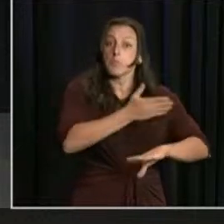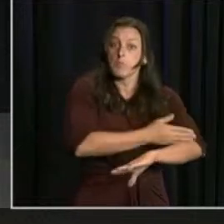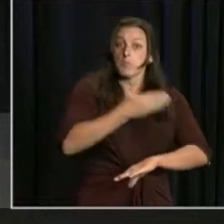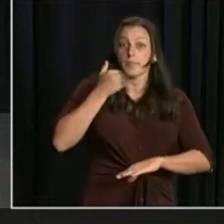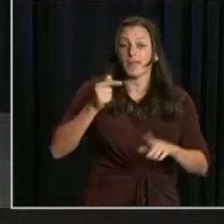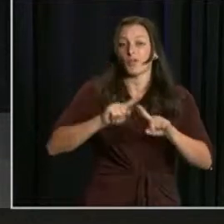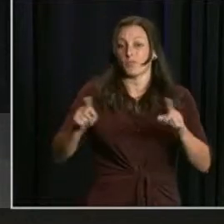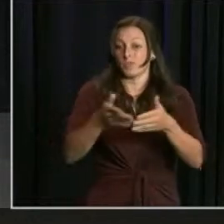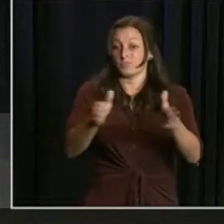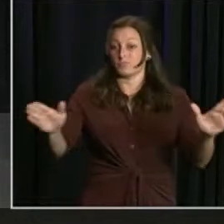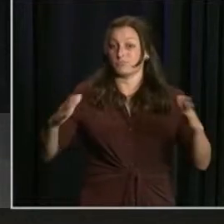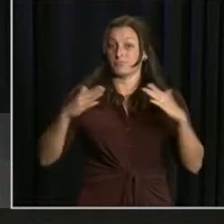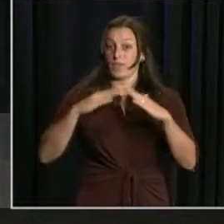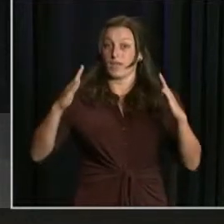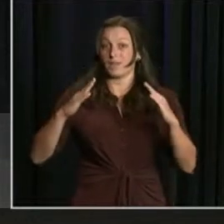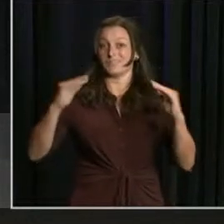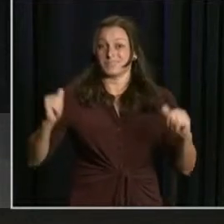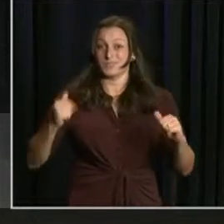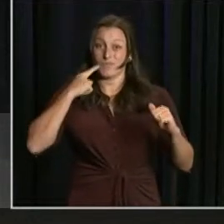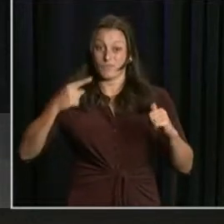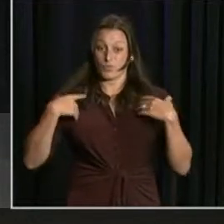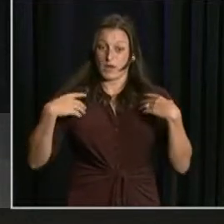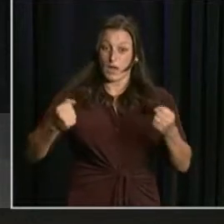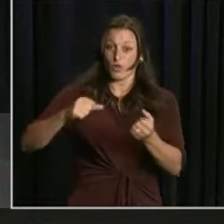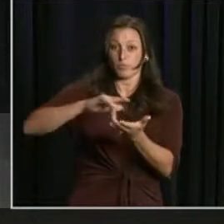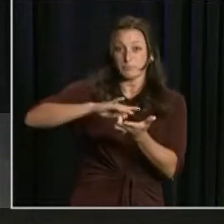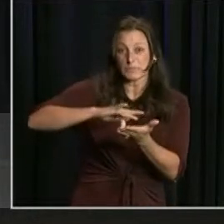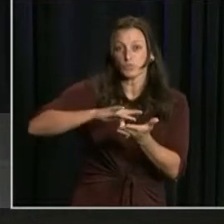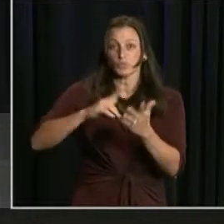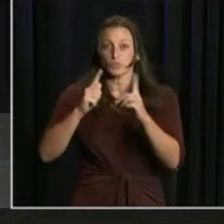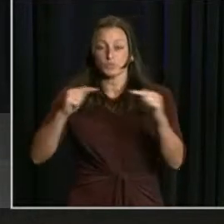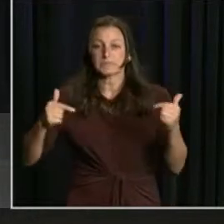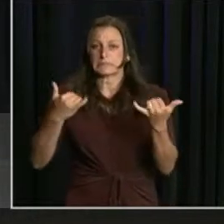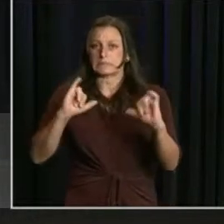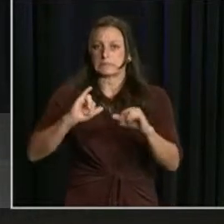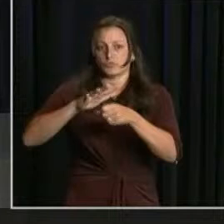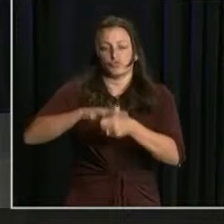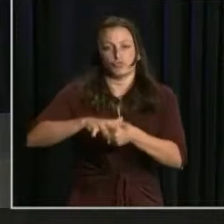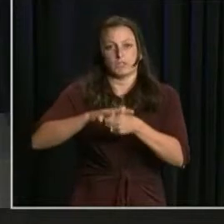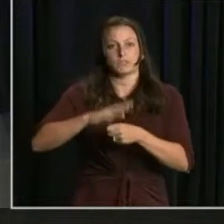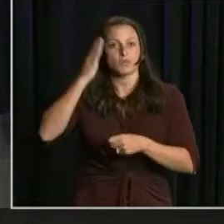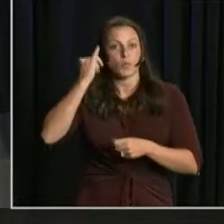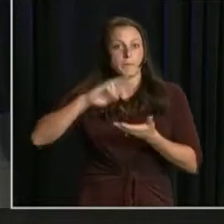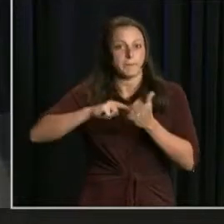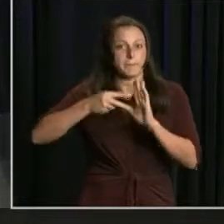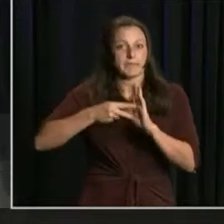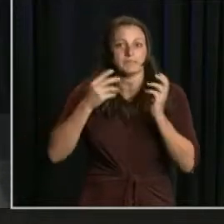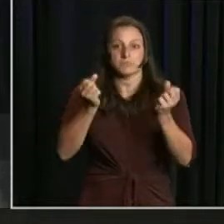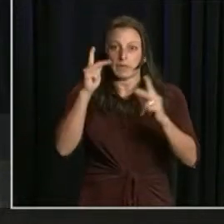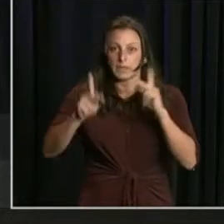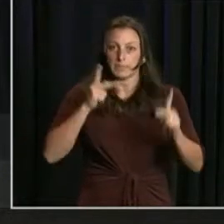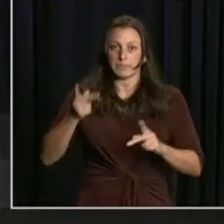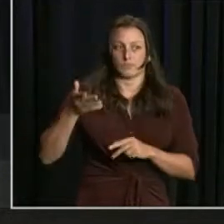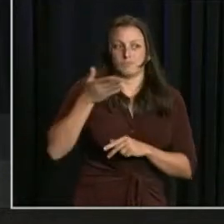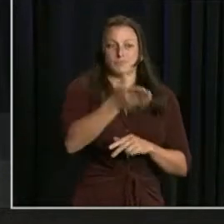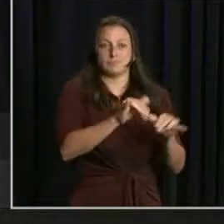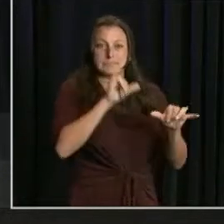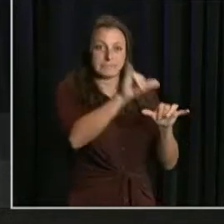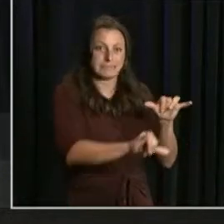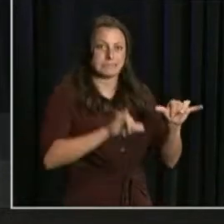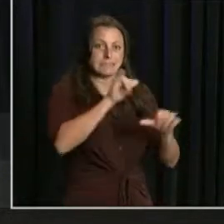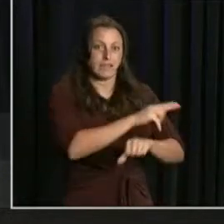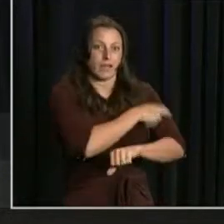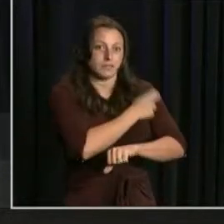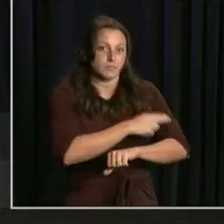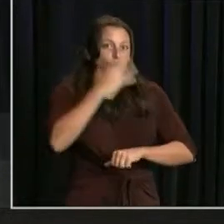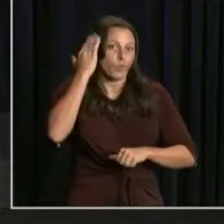health system remains in the upper end of the high stress score, meaning there's a lot of volume in the hospitals because of COVID-19.